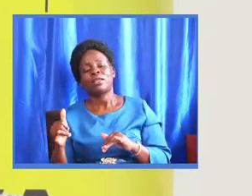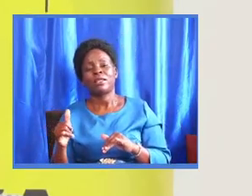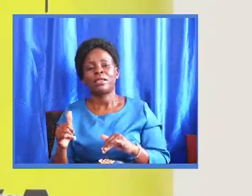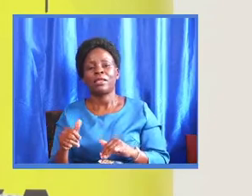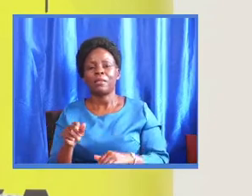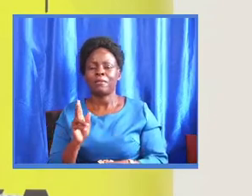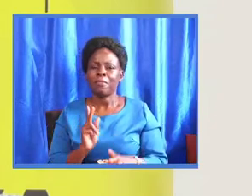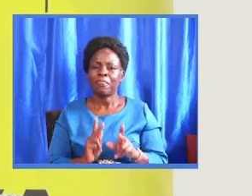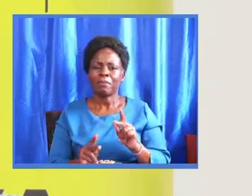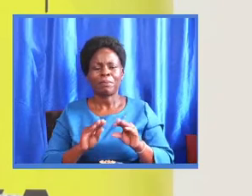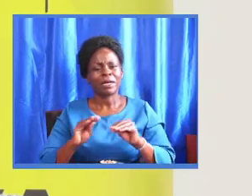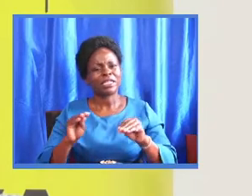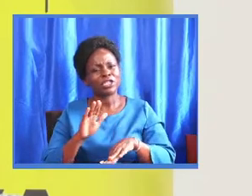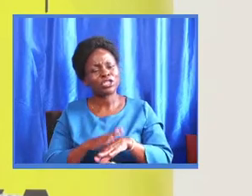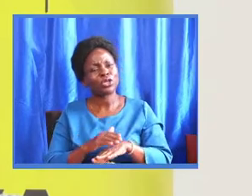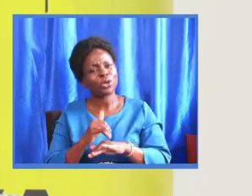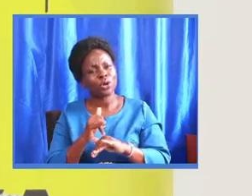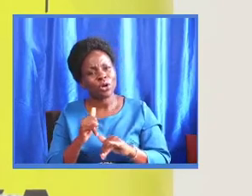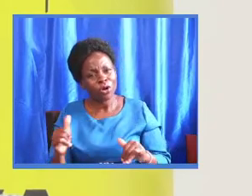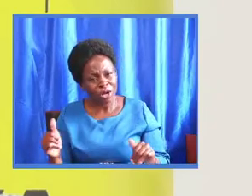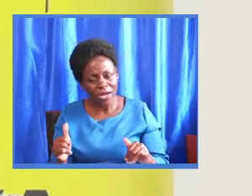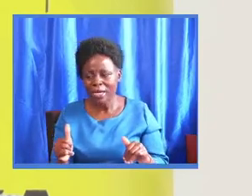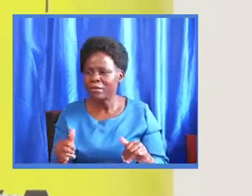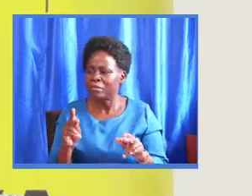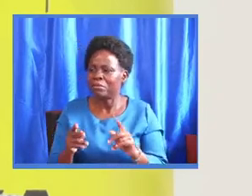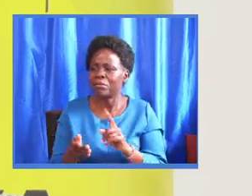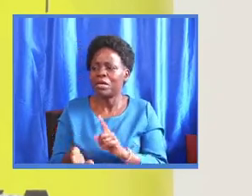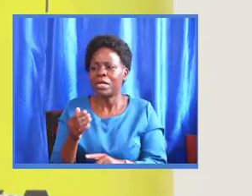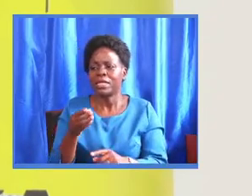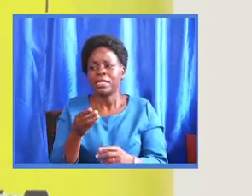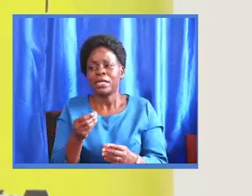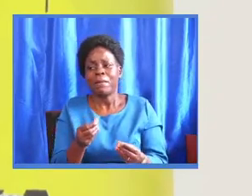People are teaching online and they are earning. So money is